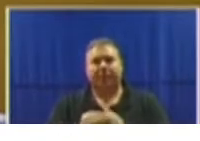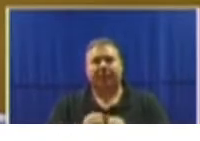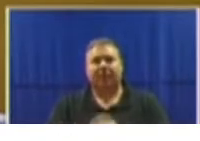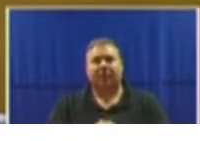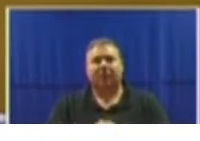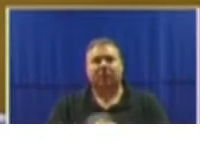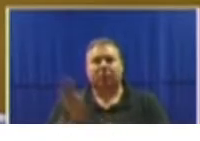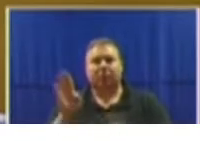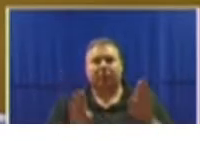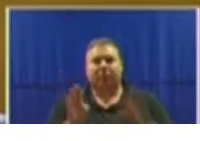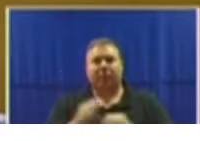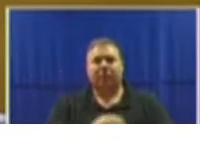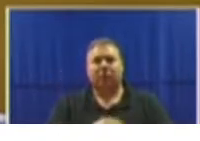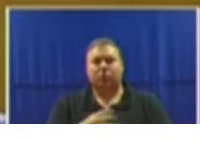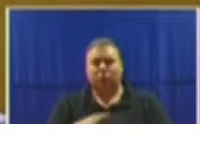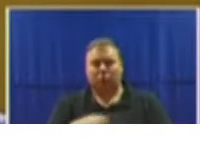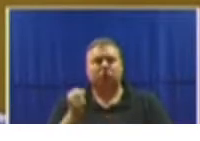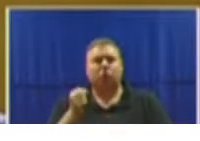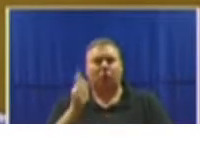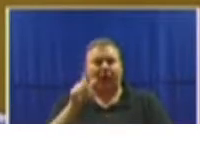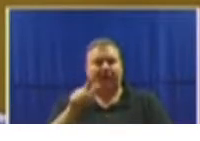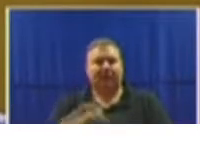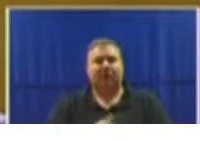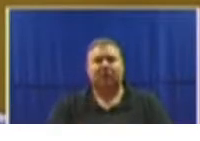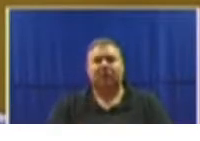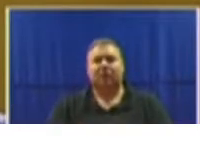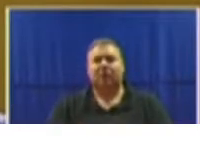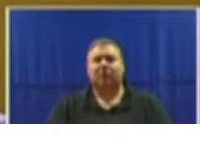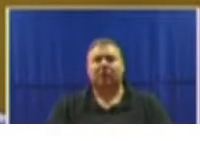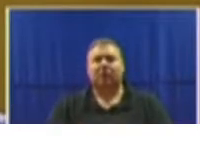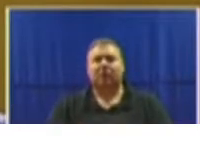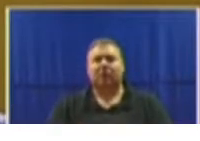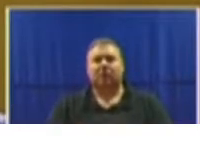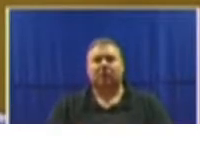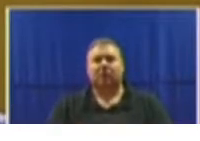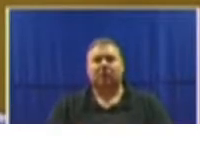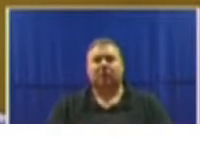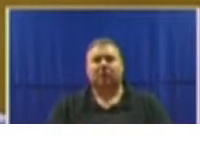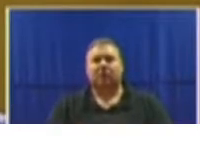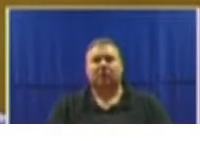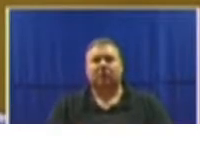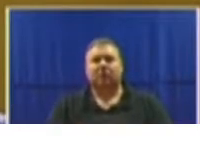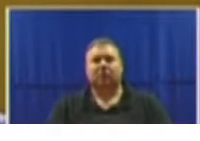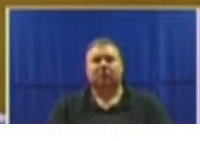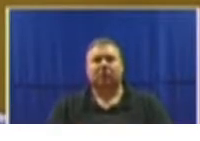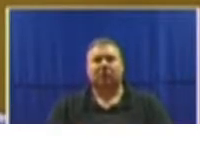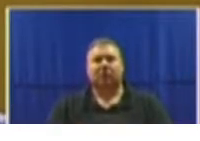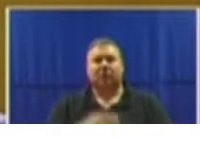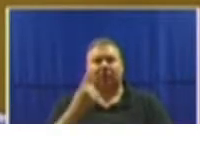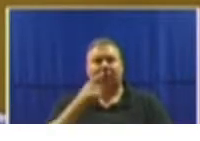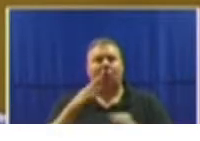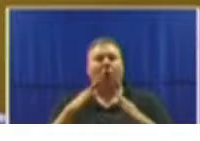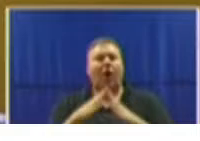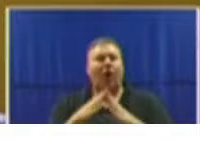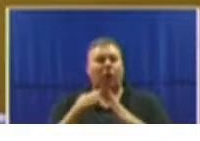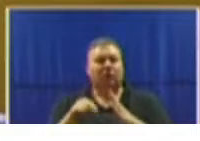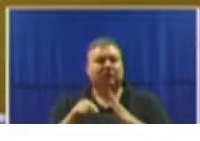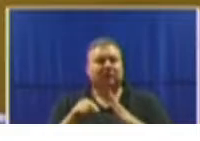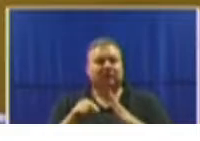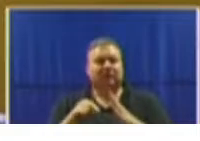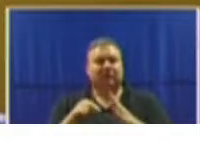You will withdraw that later. Honorable members, in order for the House to consider a member's